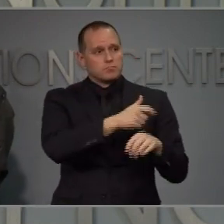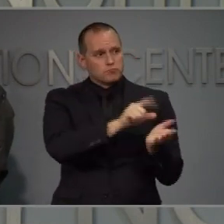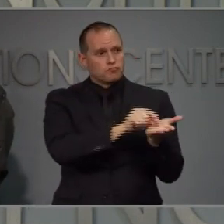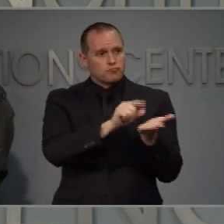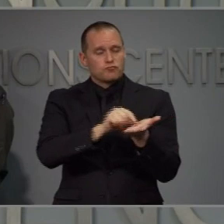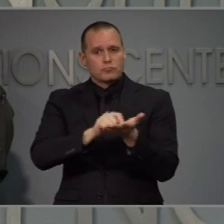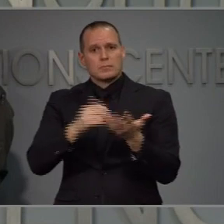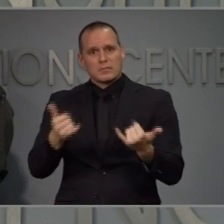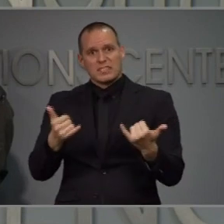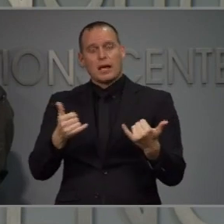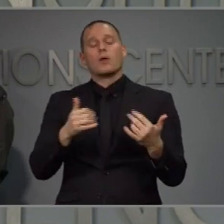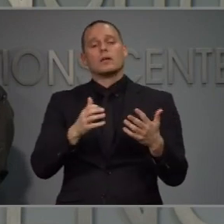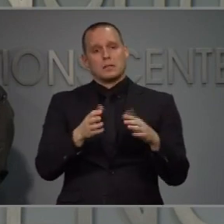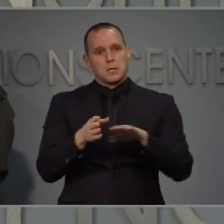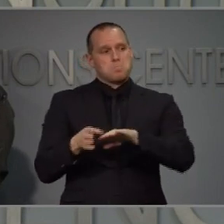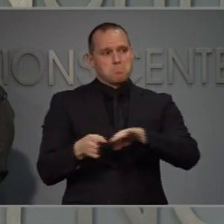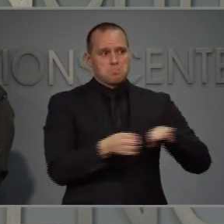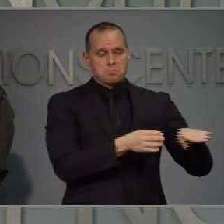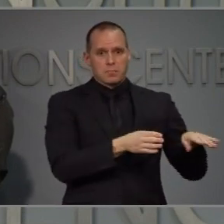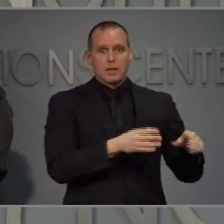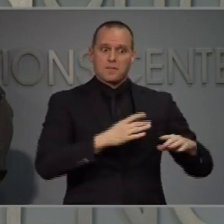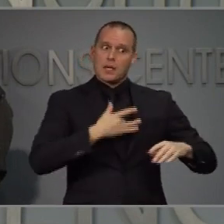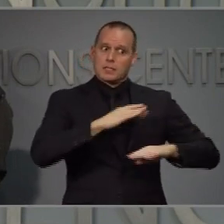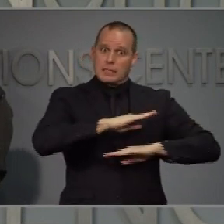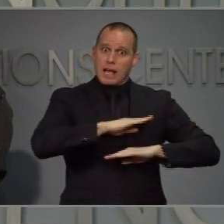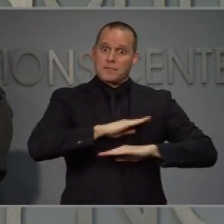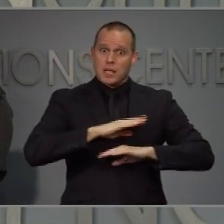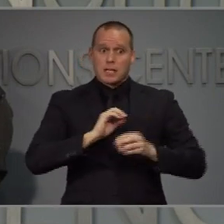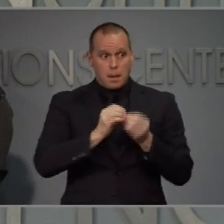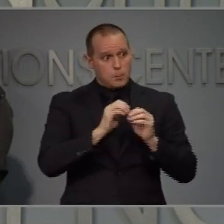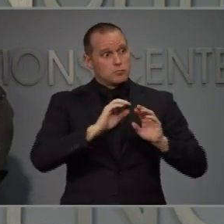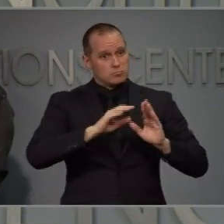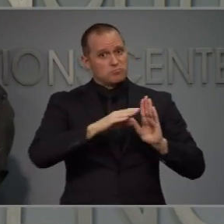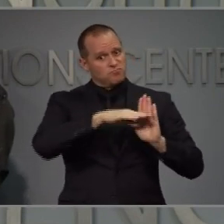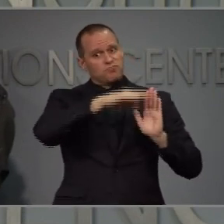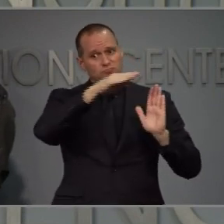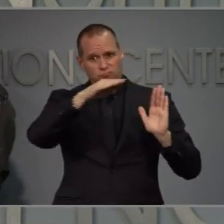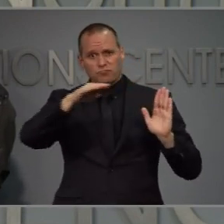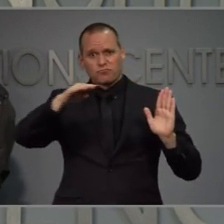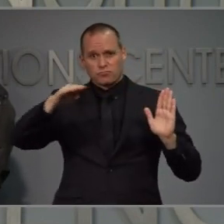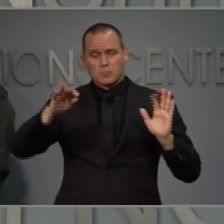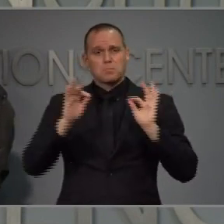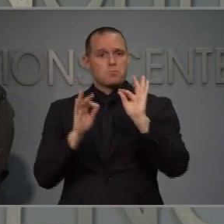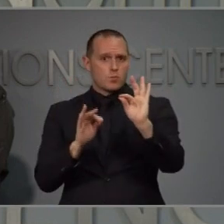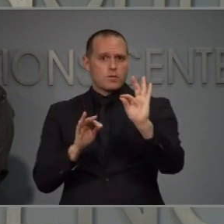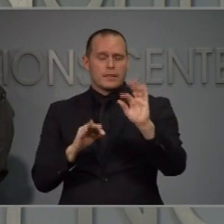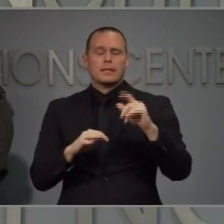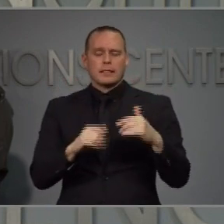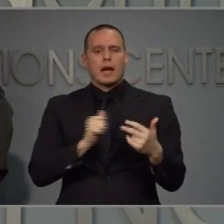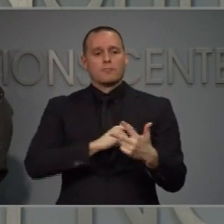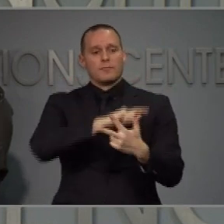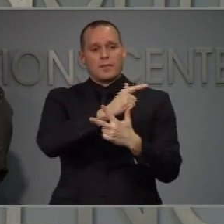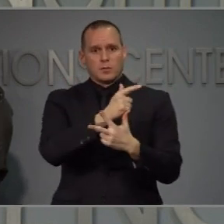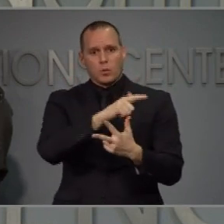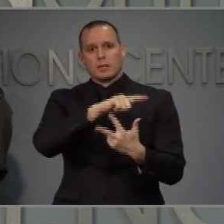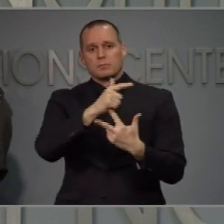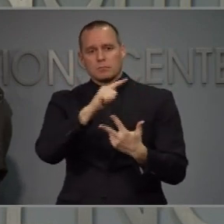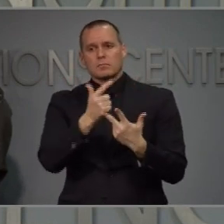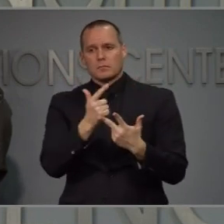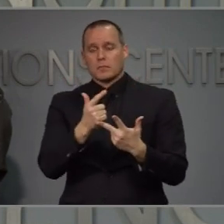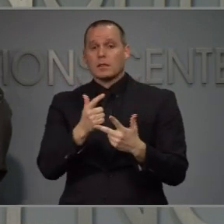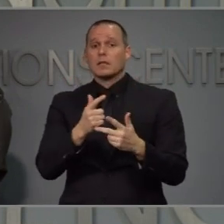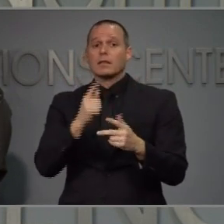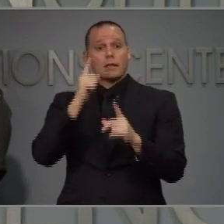2 and phase 3 for that matter, to make sure they are done with public health in mind, but also to continue